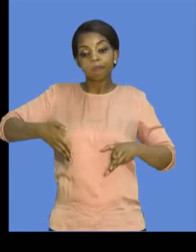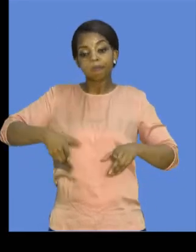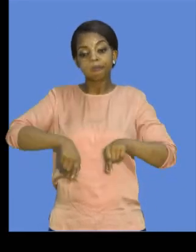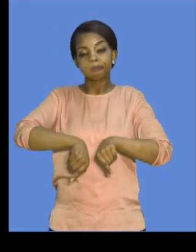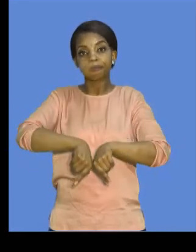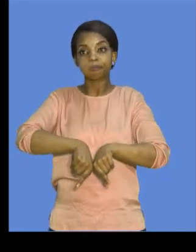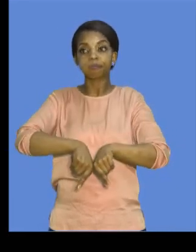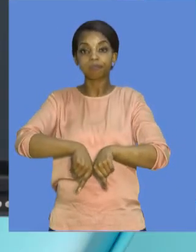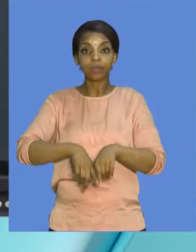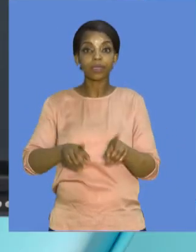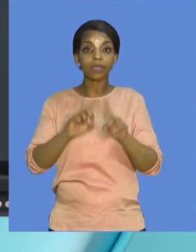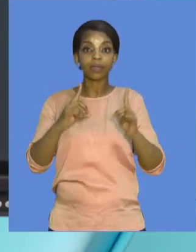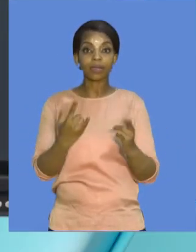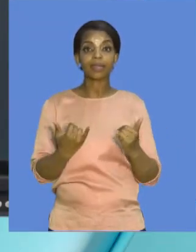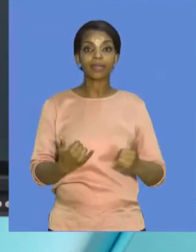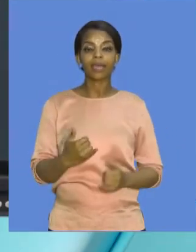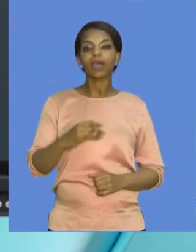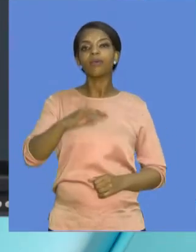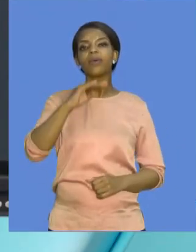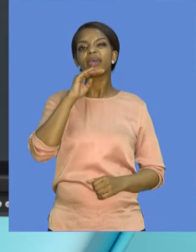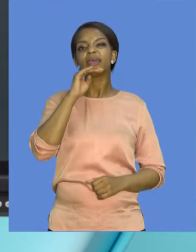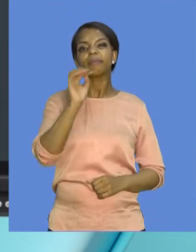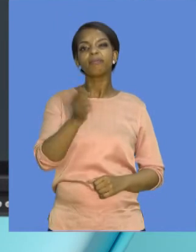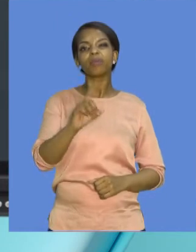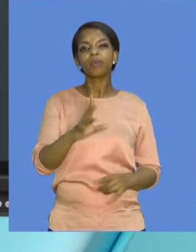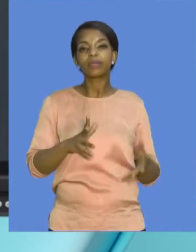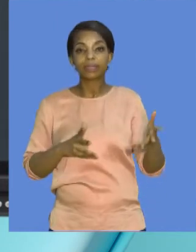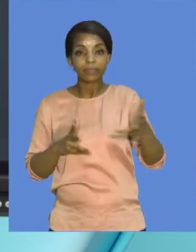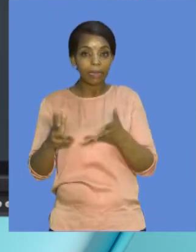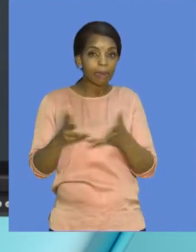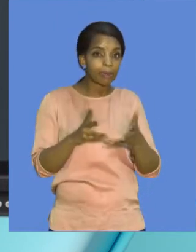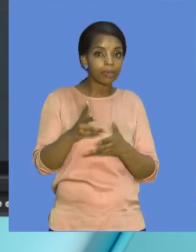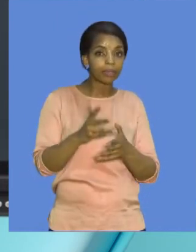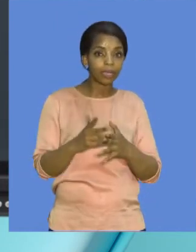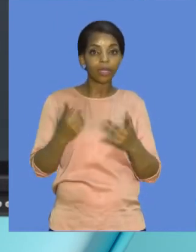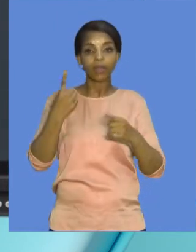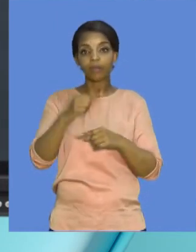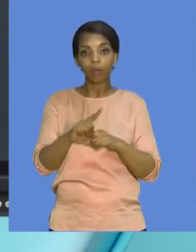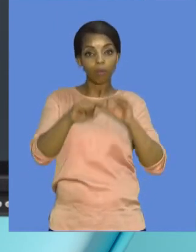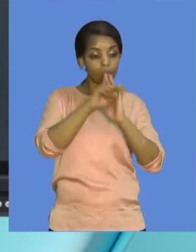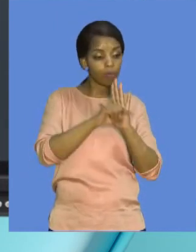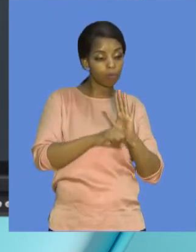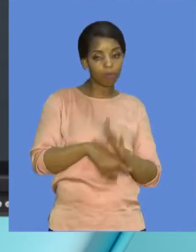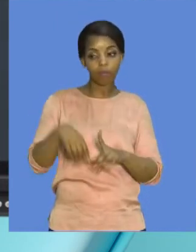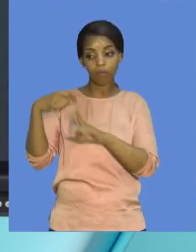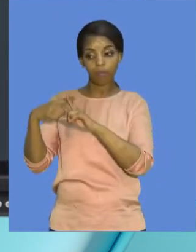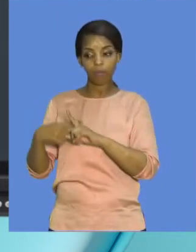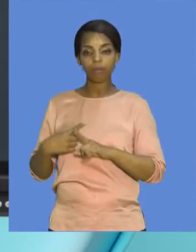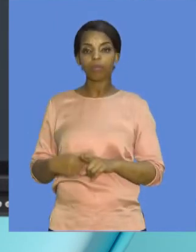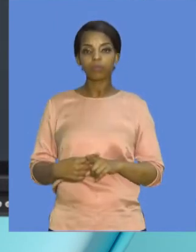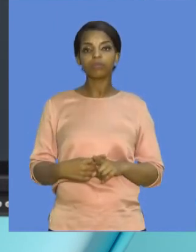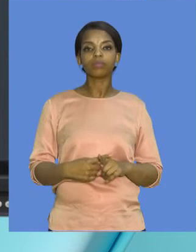in other words, we are saying that the interaction of charges is in nature is actually